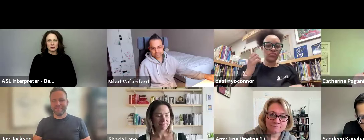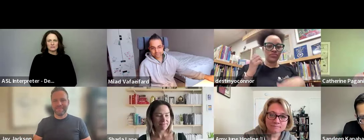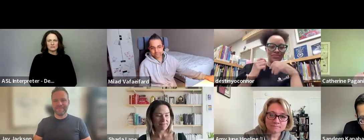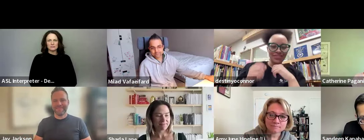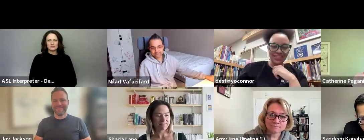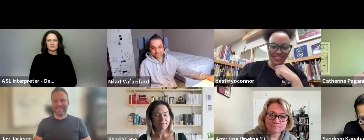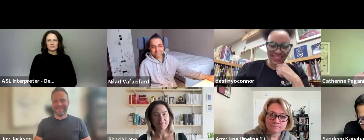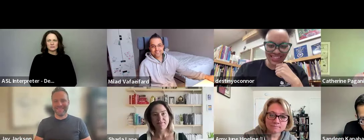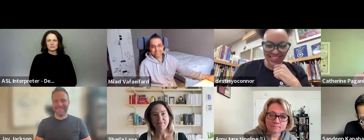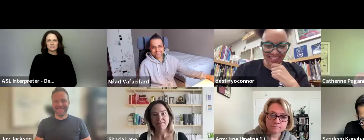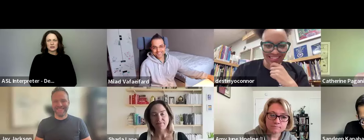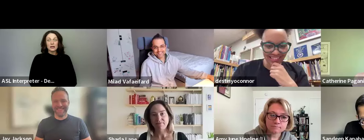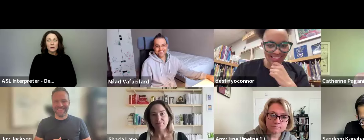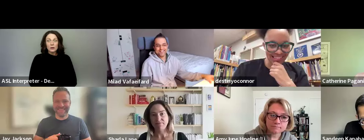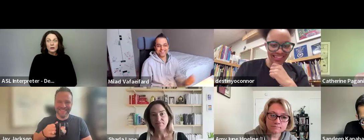Okay.